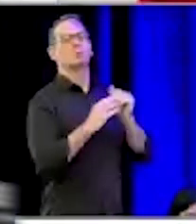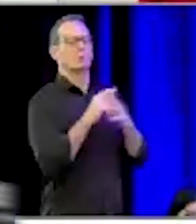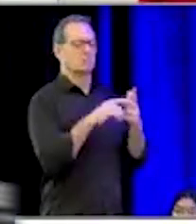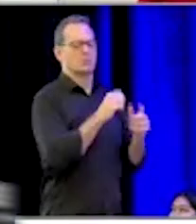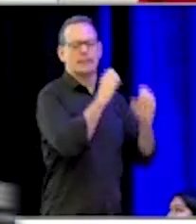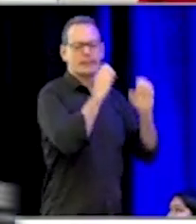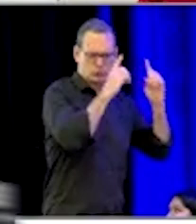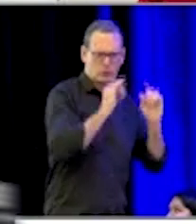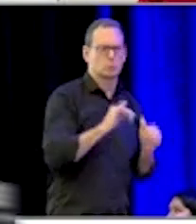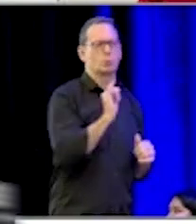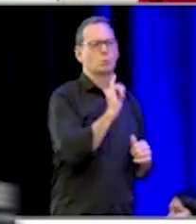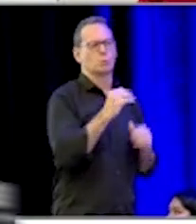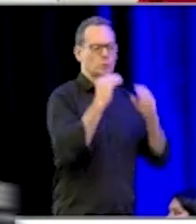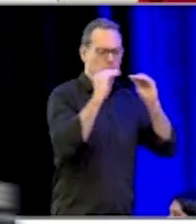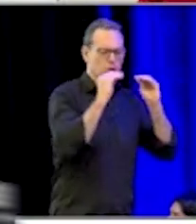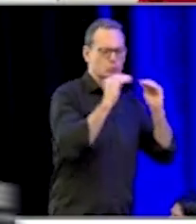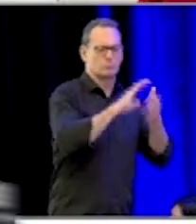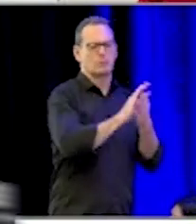please.